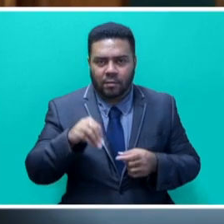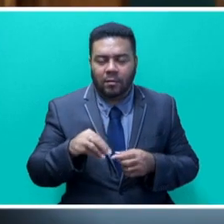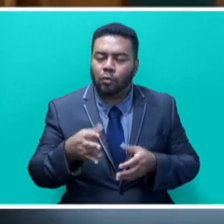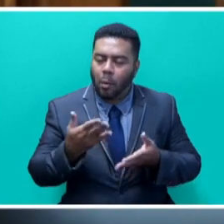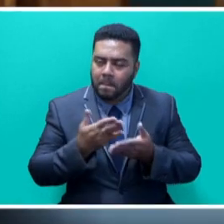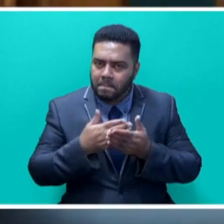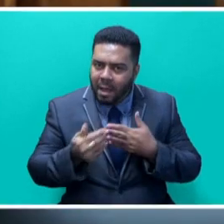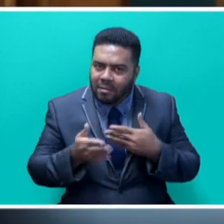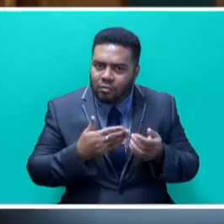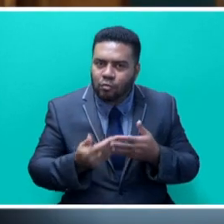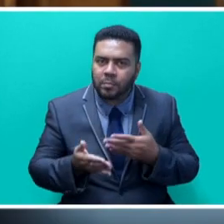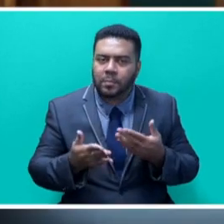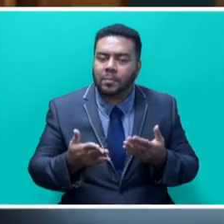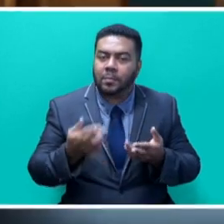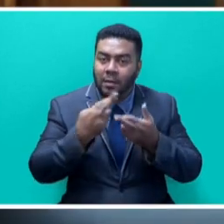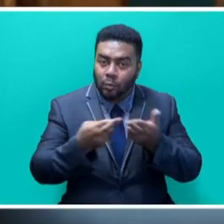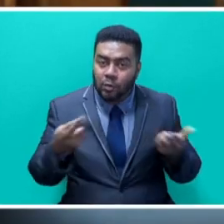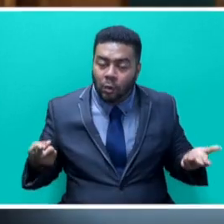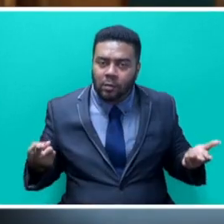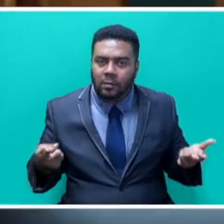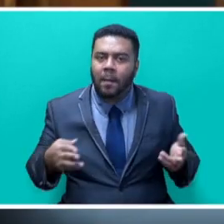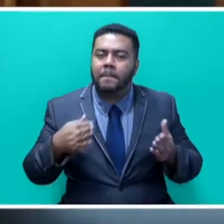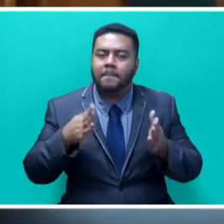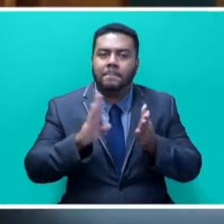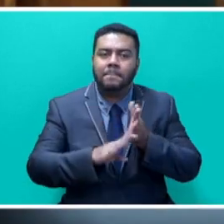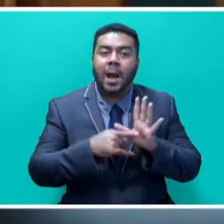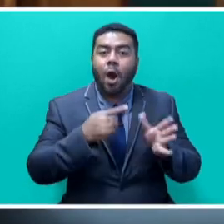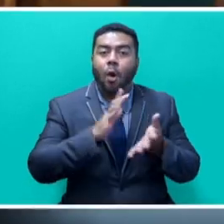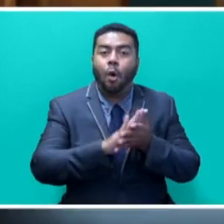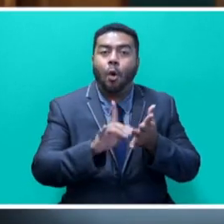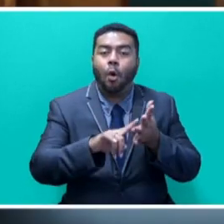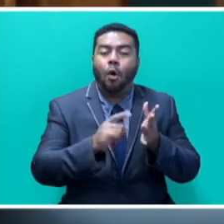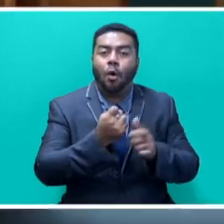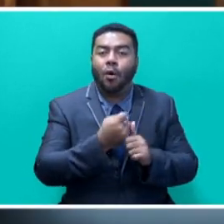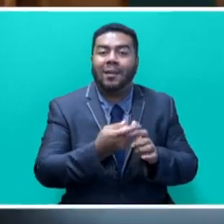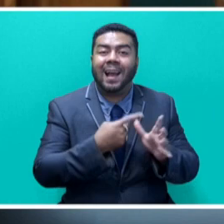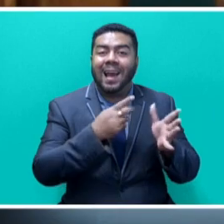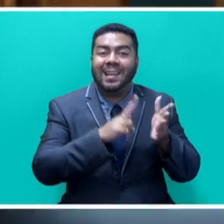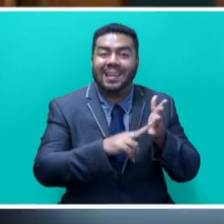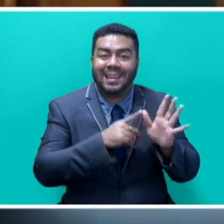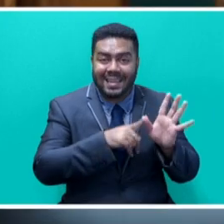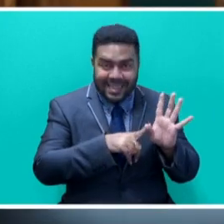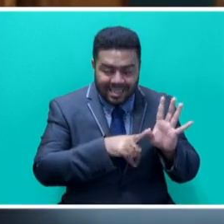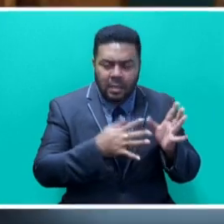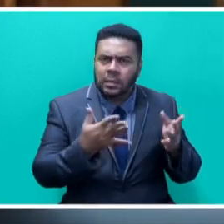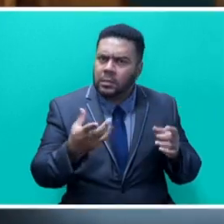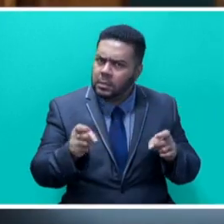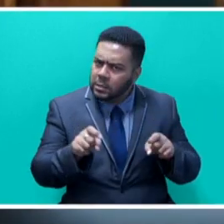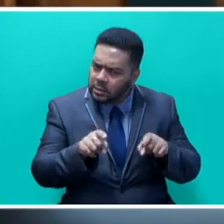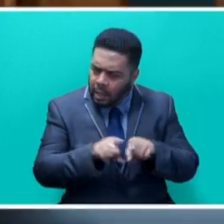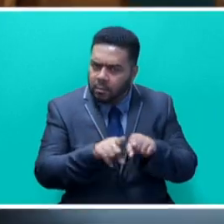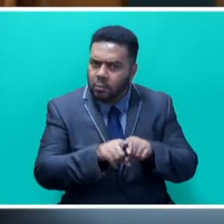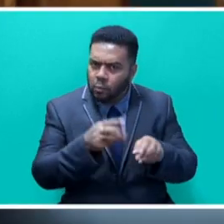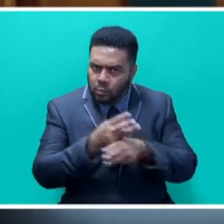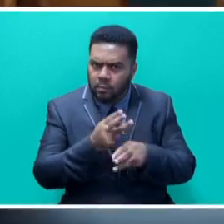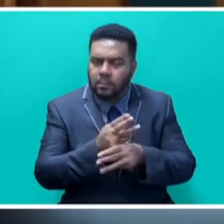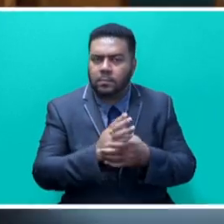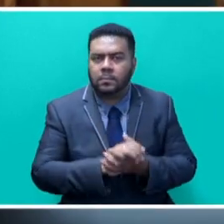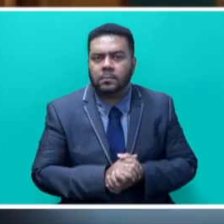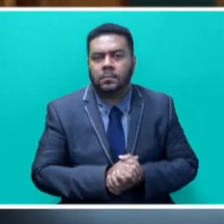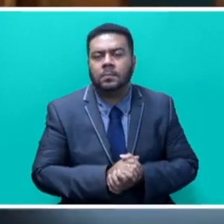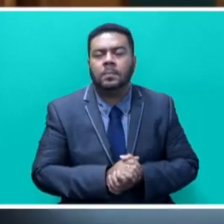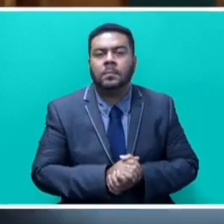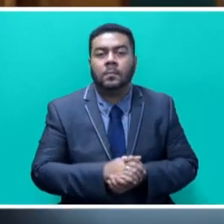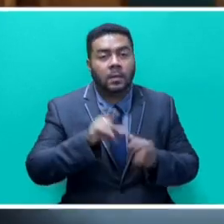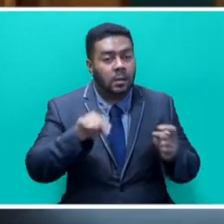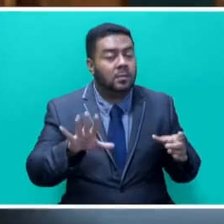resources like mahogany is to achieve a win-win, no zero-sum outcome. That is a